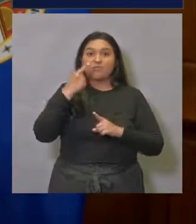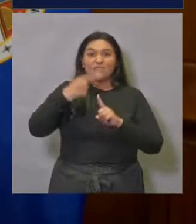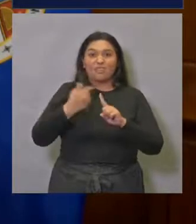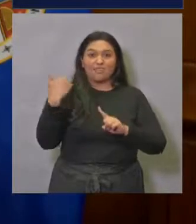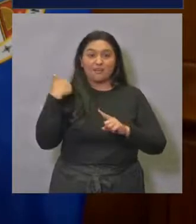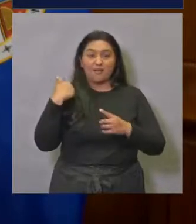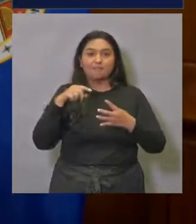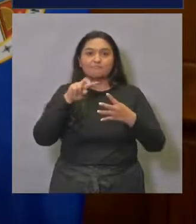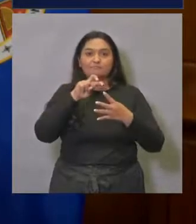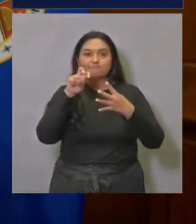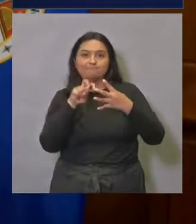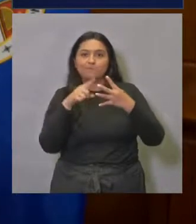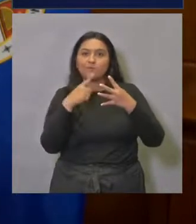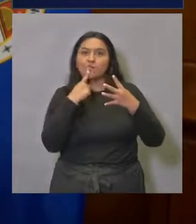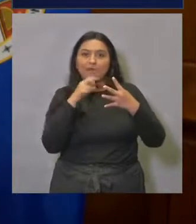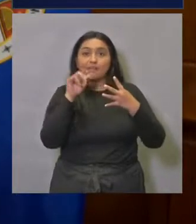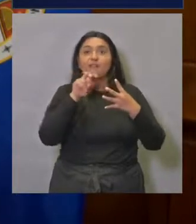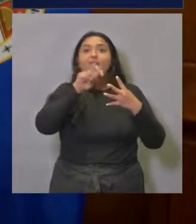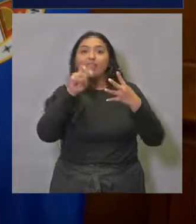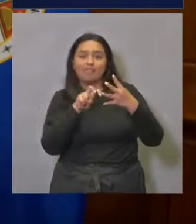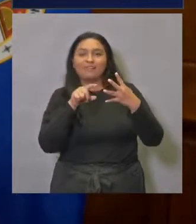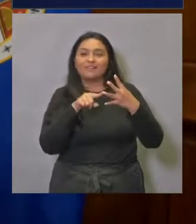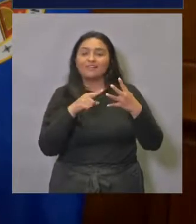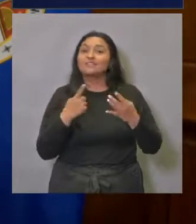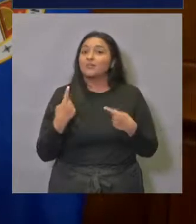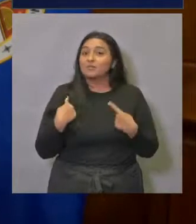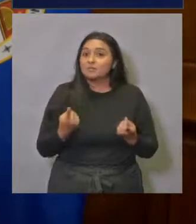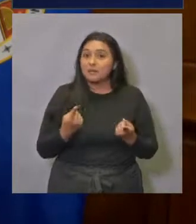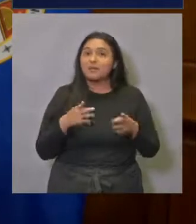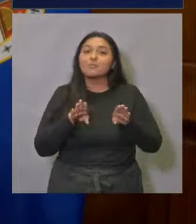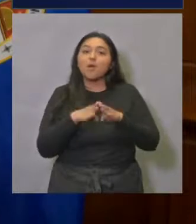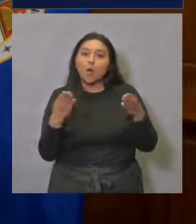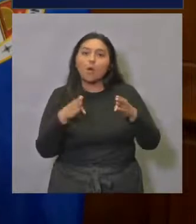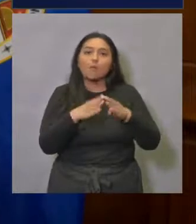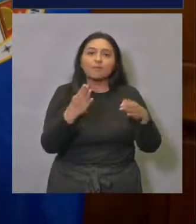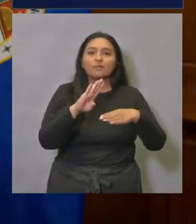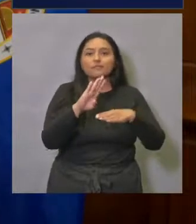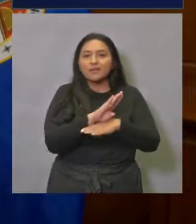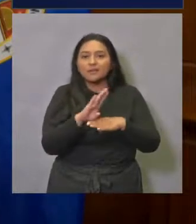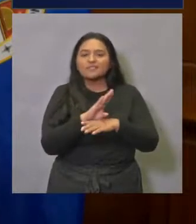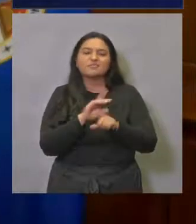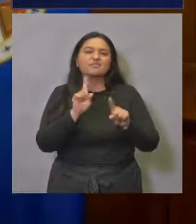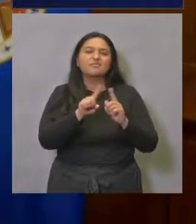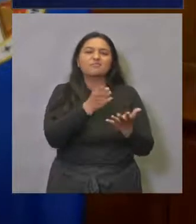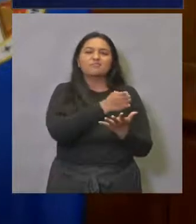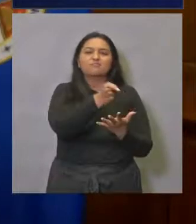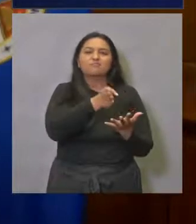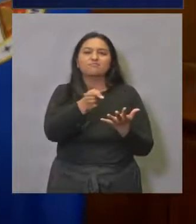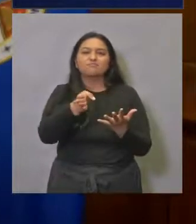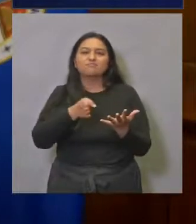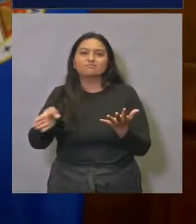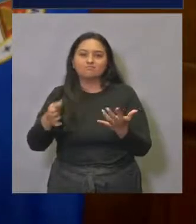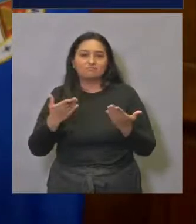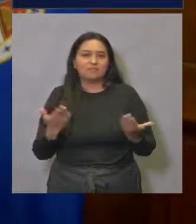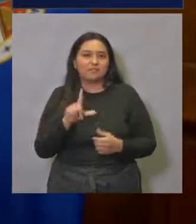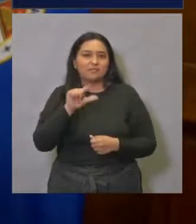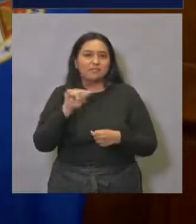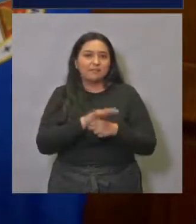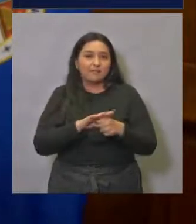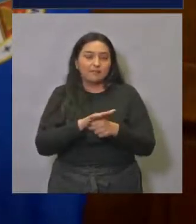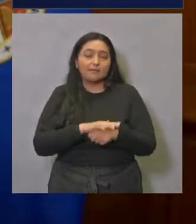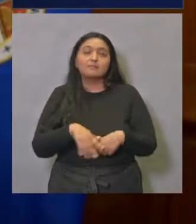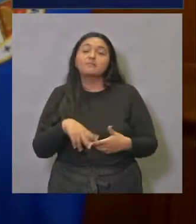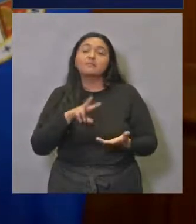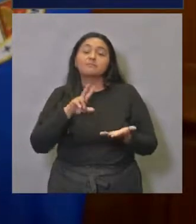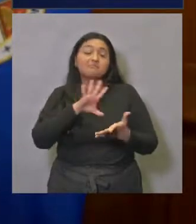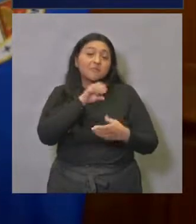red tier. During that time, we've reopened businesses and a wide range of sectors across the county of LA, including